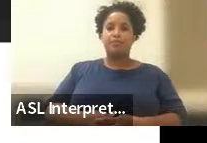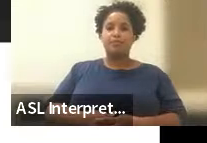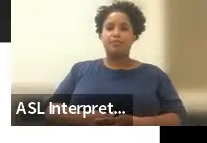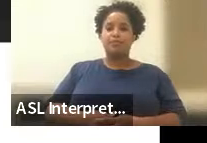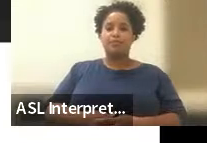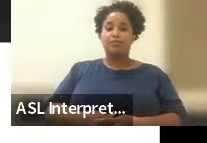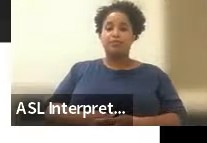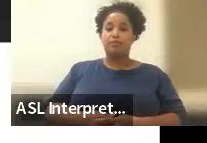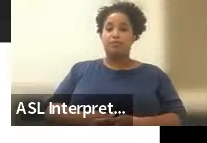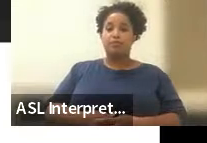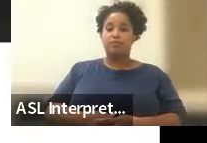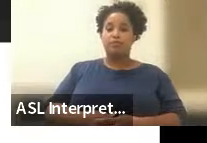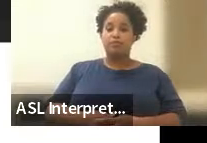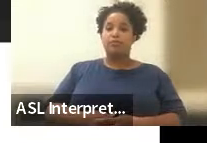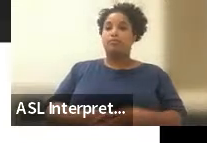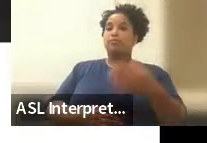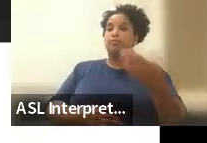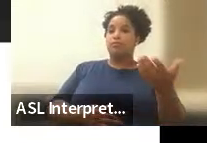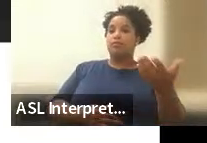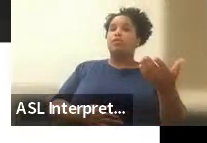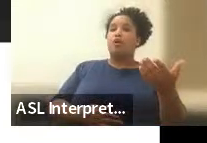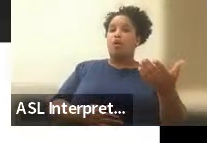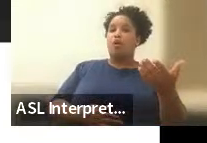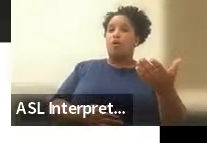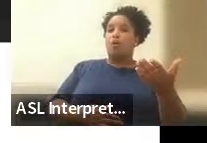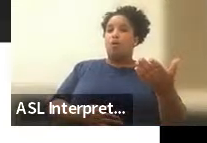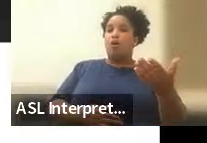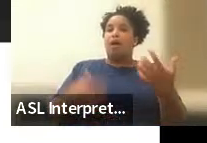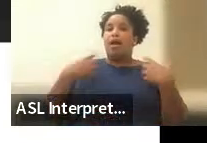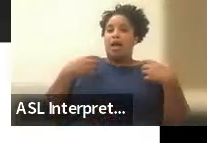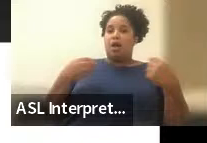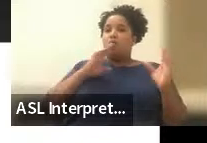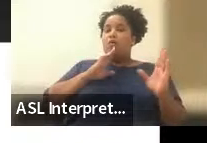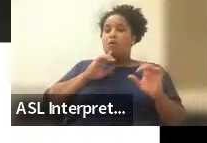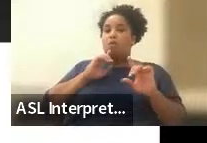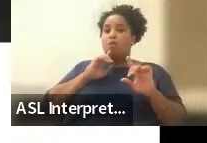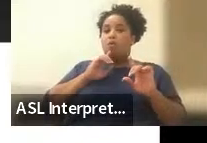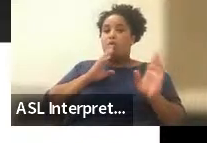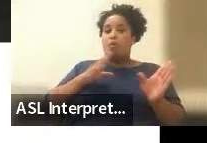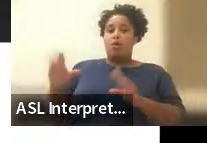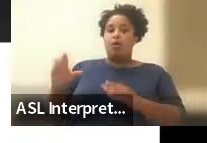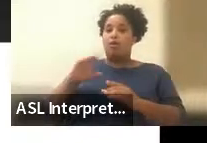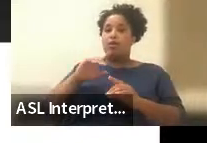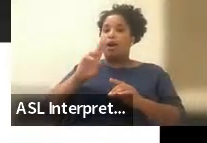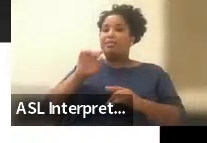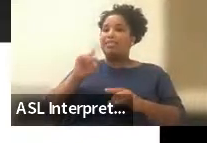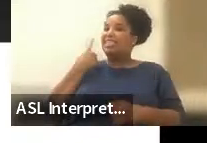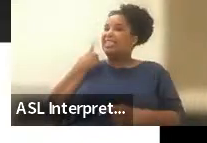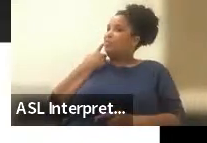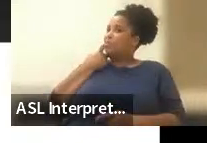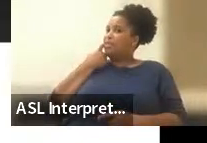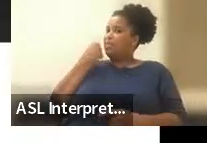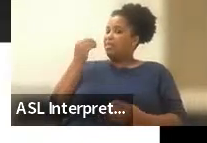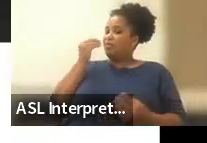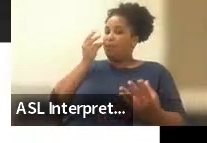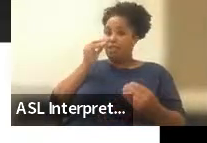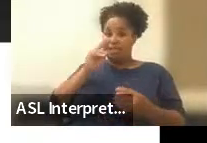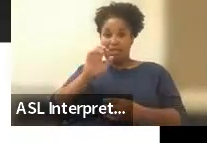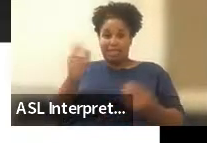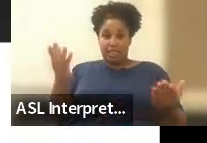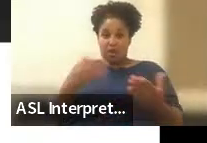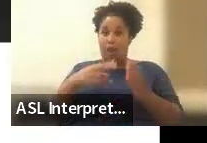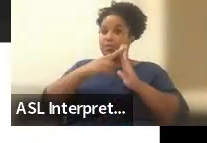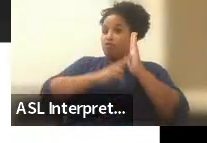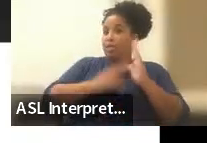All right, the state health order updates. Is Nick back on? This is hot off the press. So I'm going to go ahead and read this and